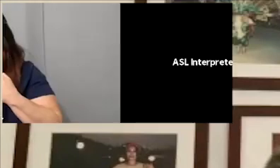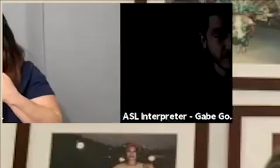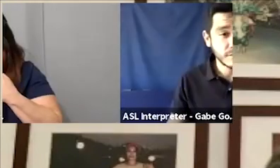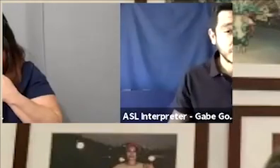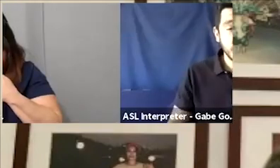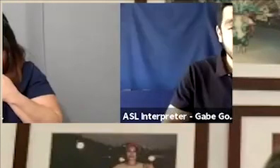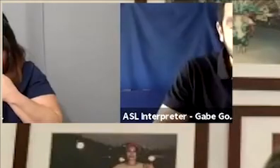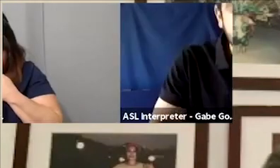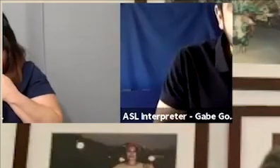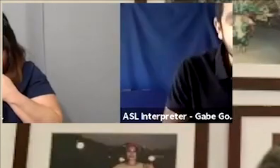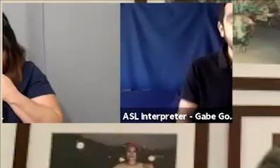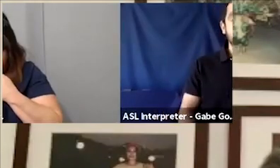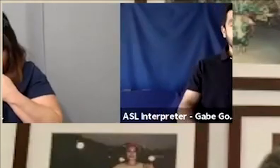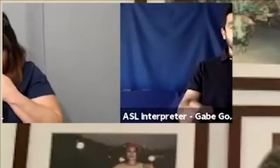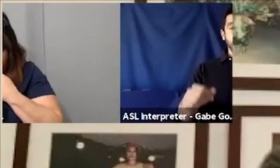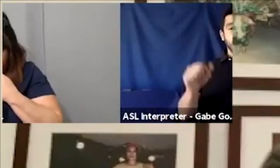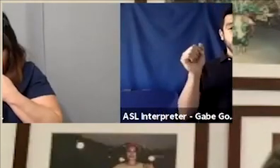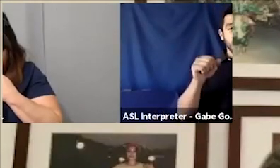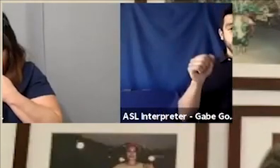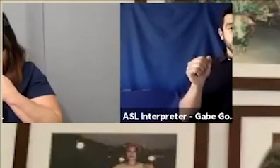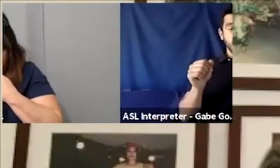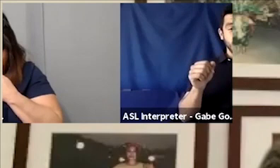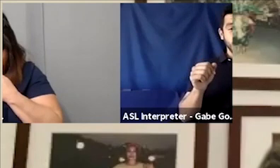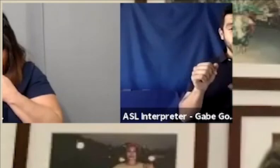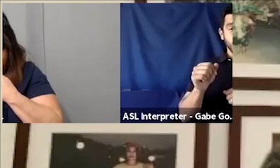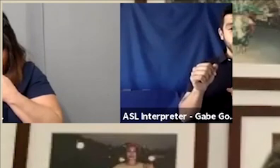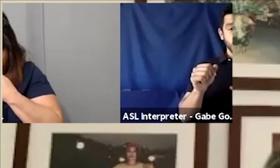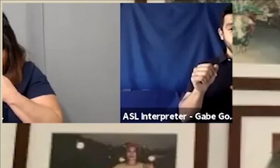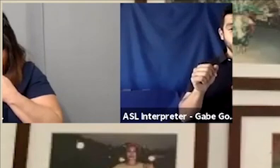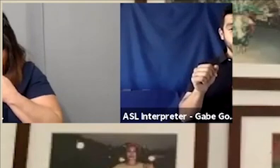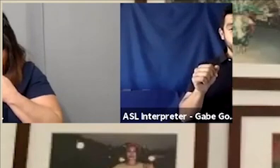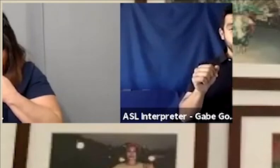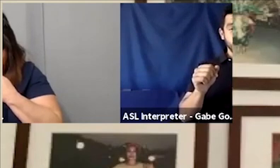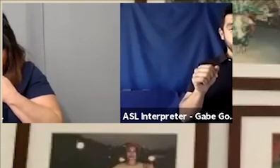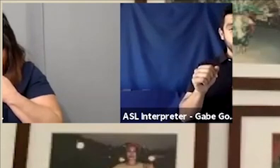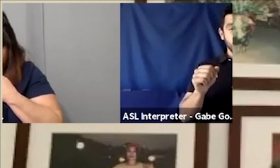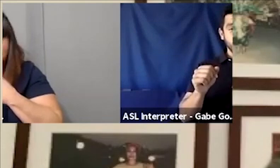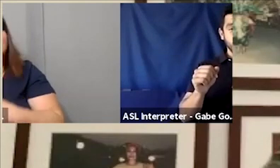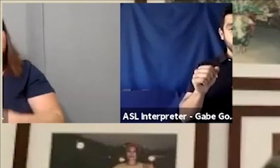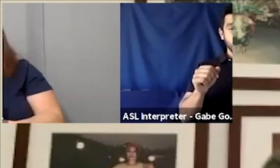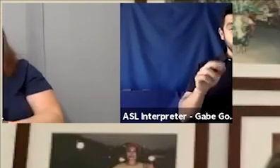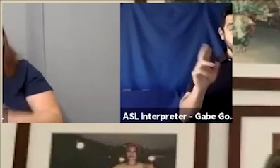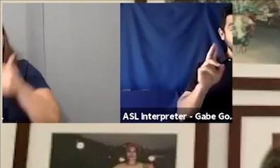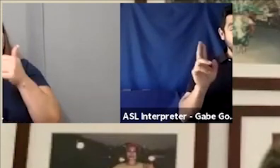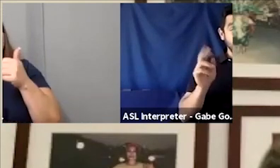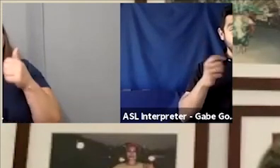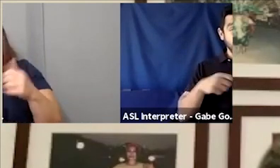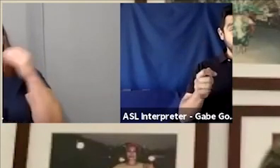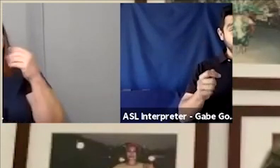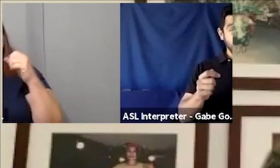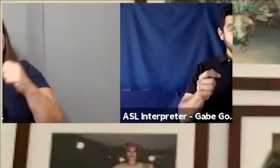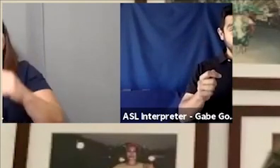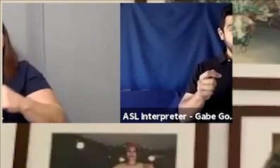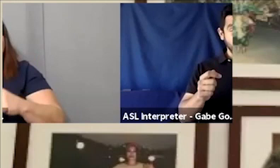as well, is you've talked about the power of no, which has kind of served what I consider as a North